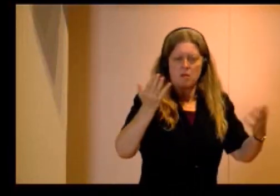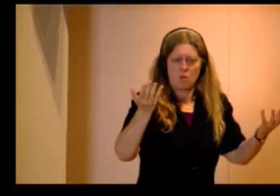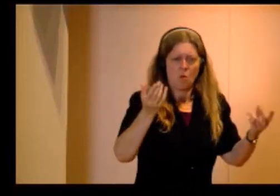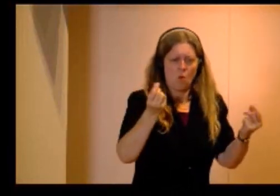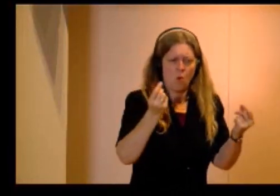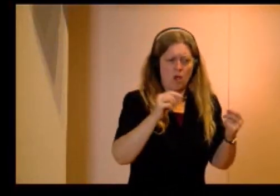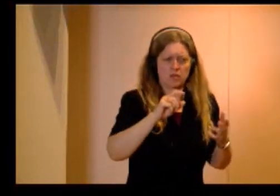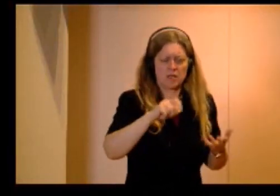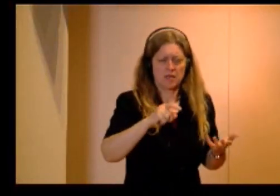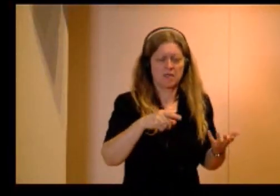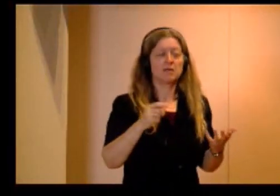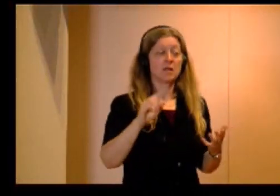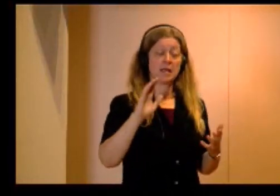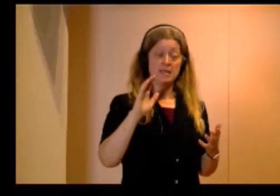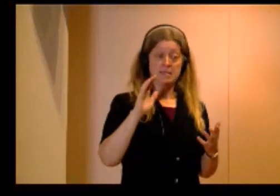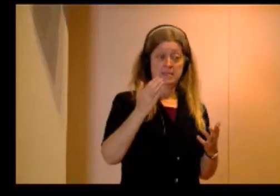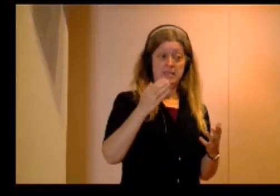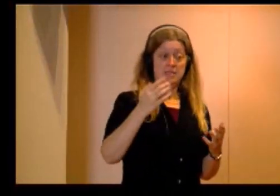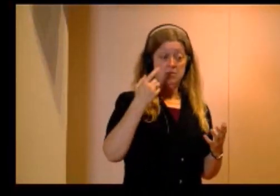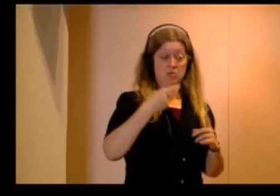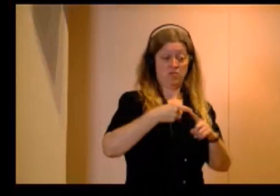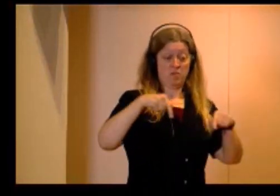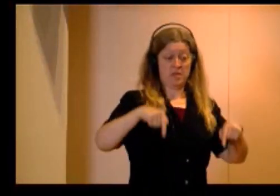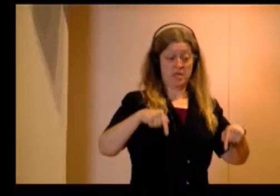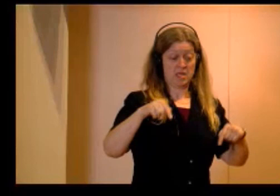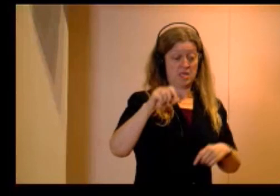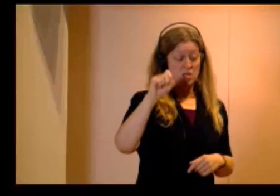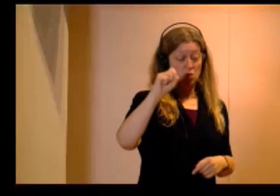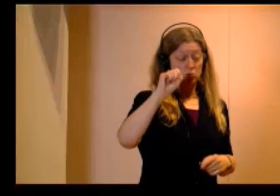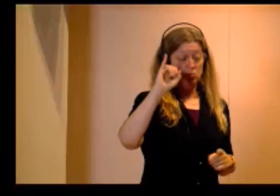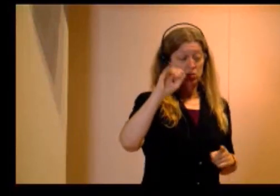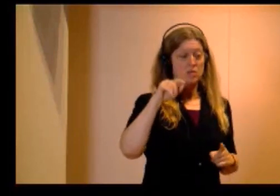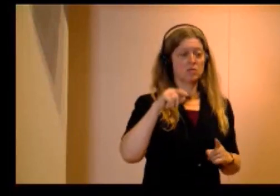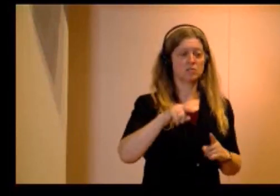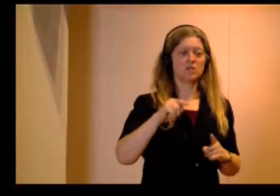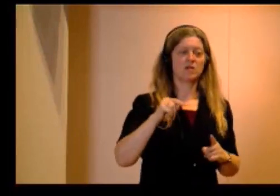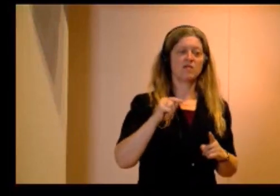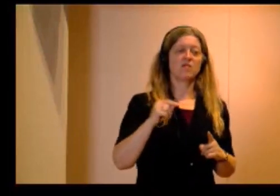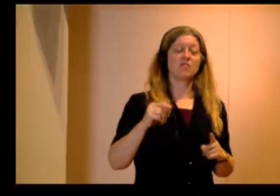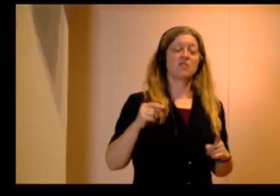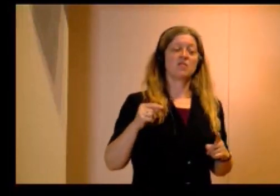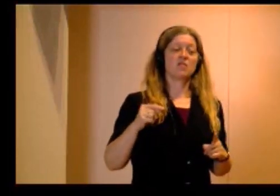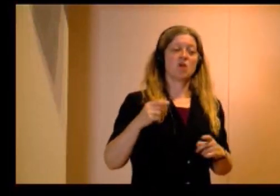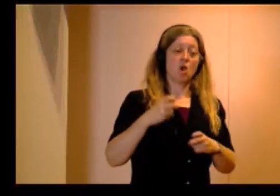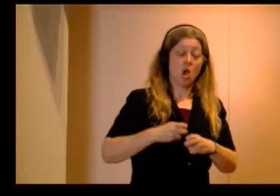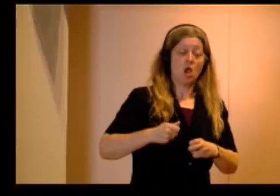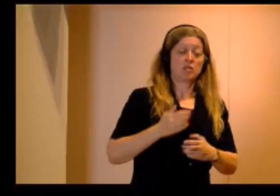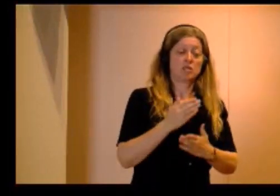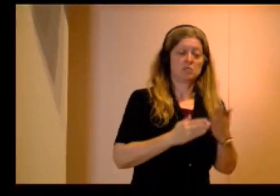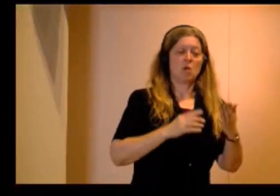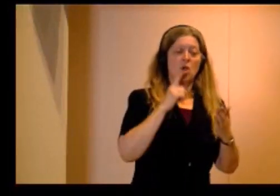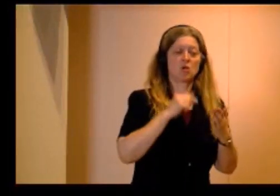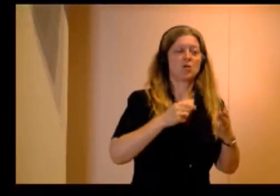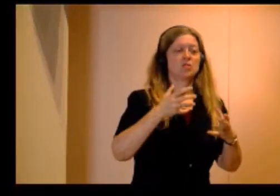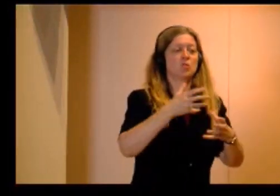labor intensive is actually to get the specimen out of the collection to where you can scan